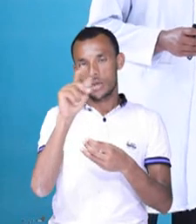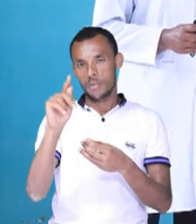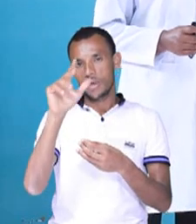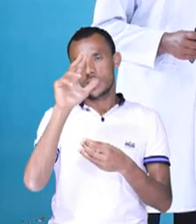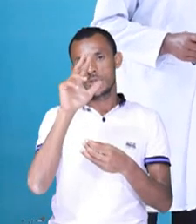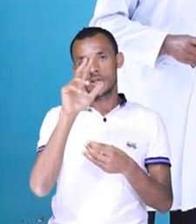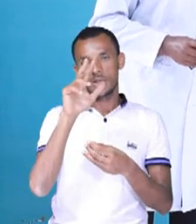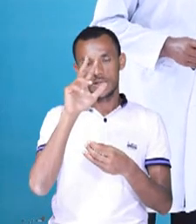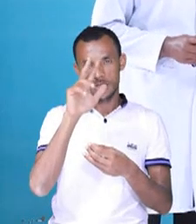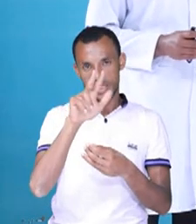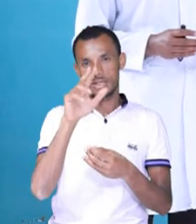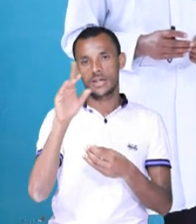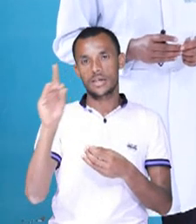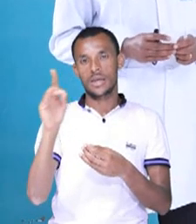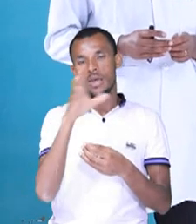sp3d, and what?